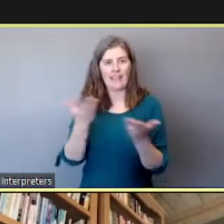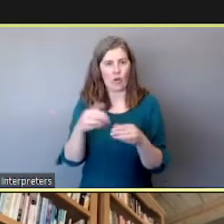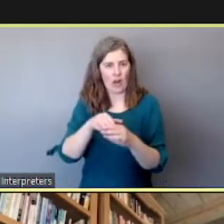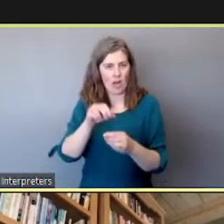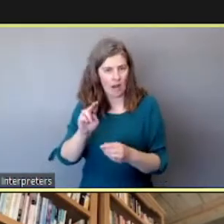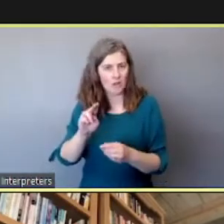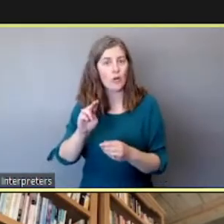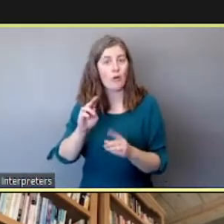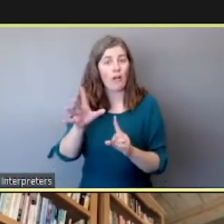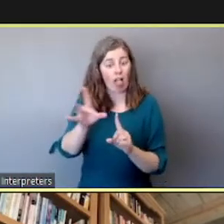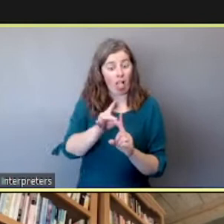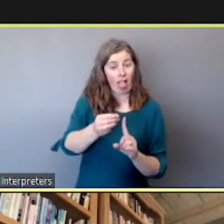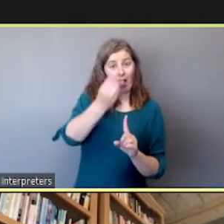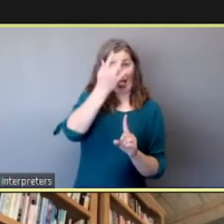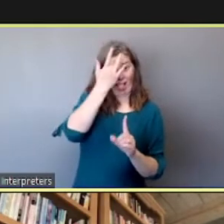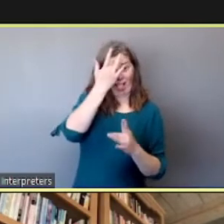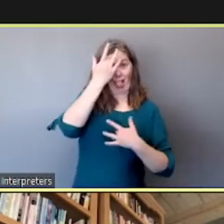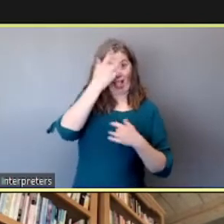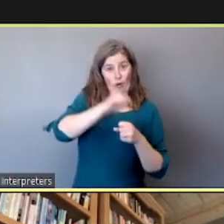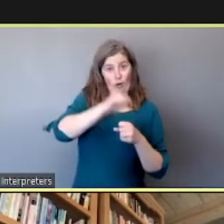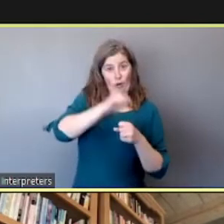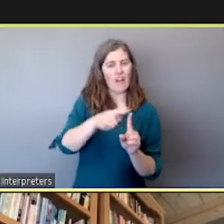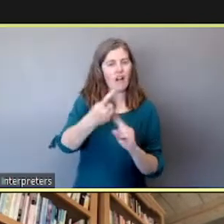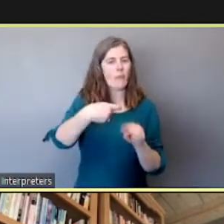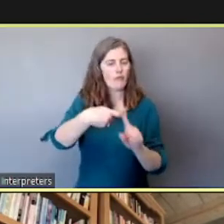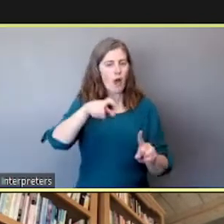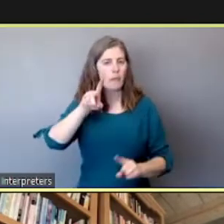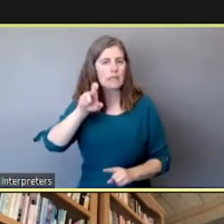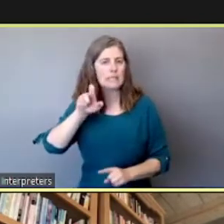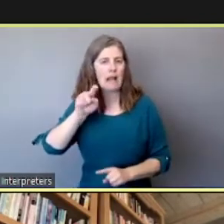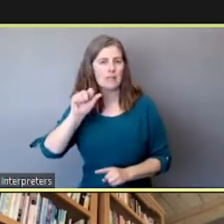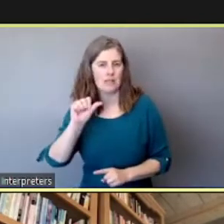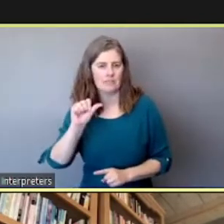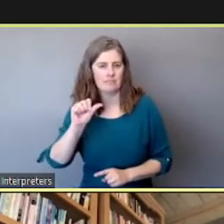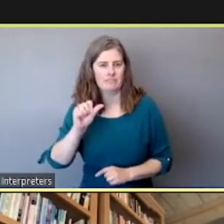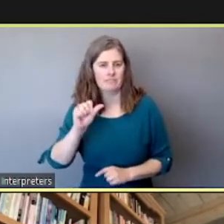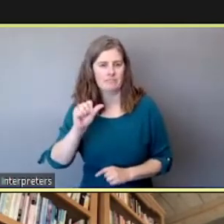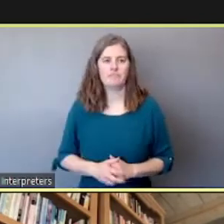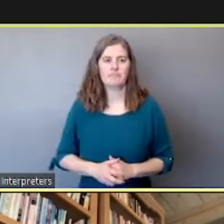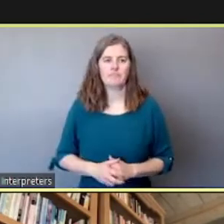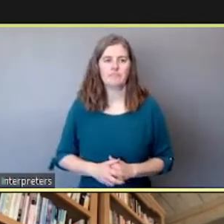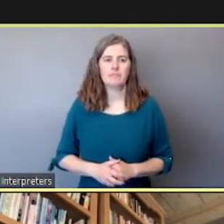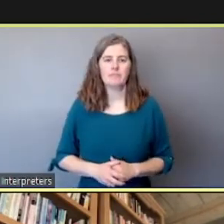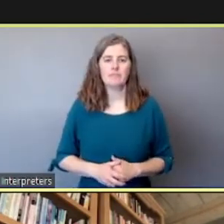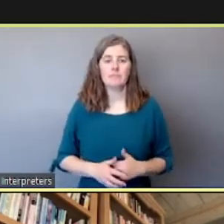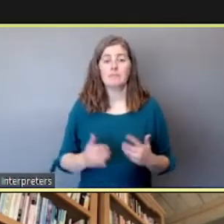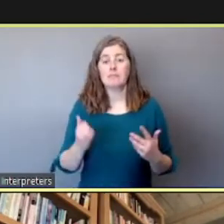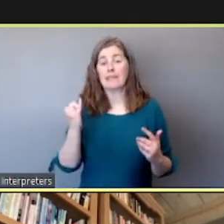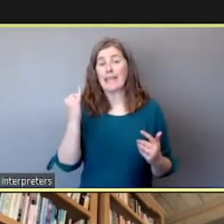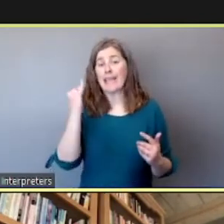the Delta variant. And this should, I think if you've held out